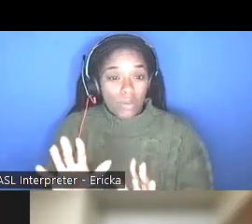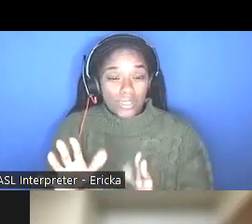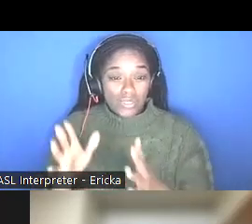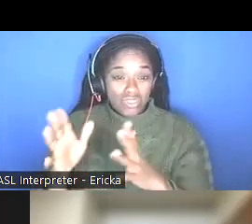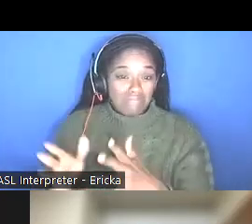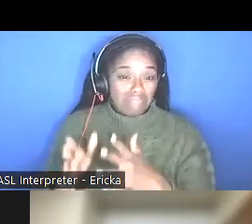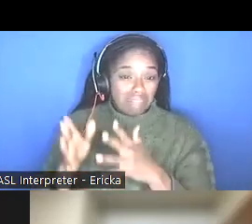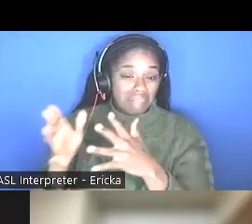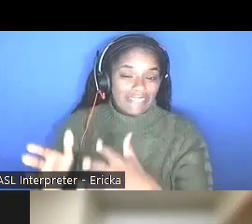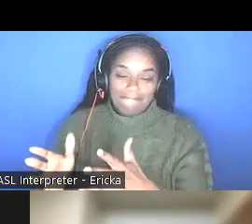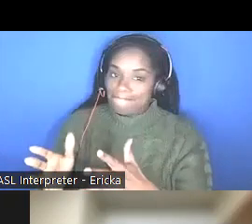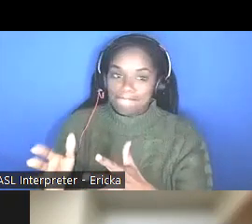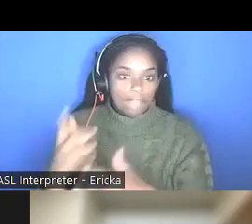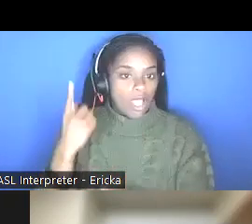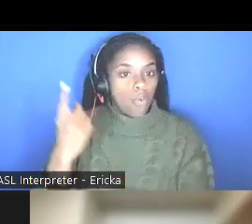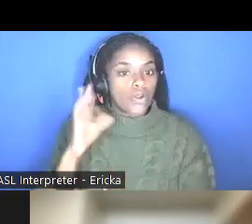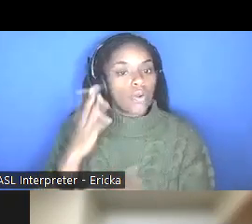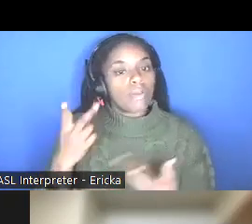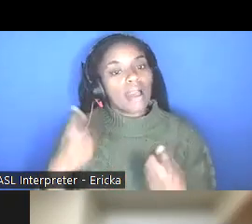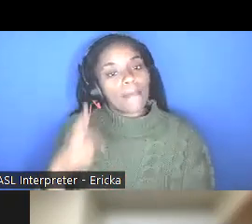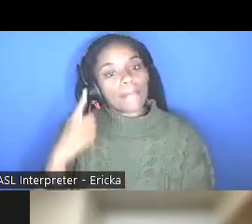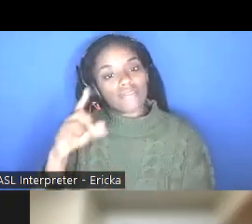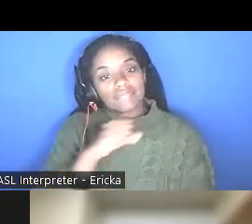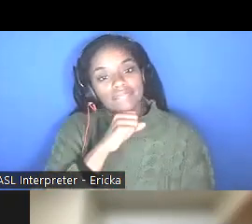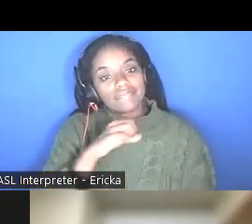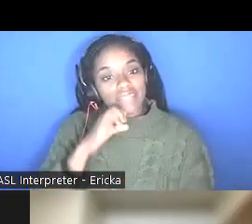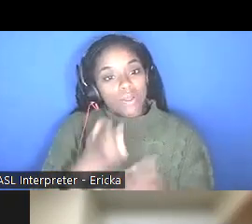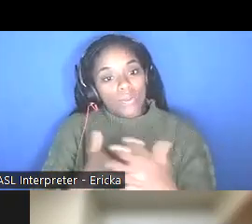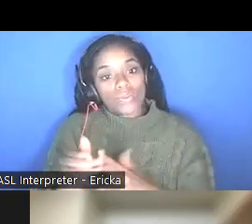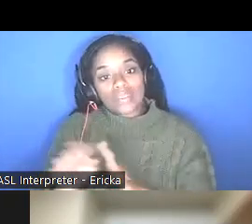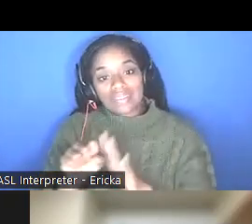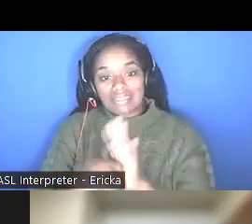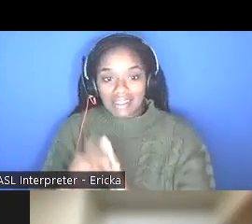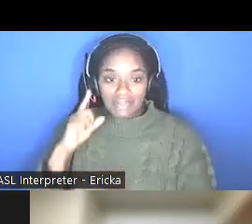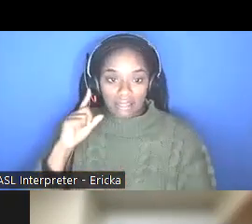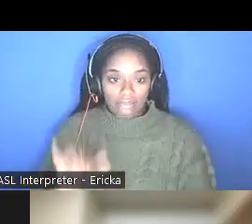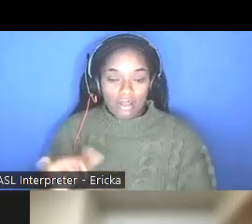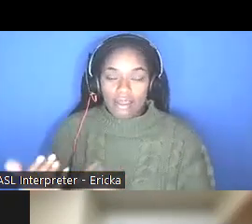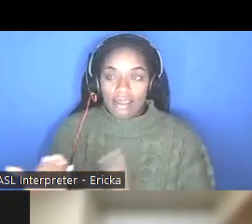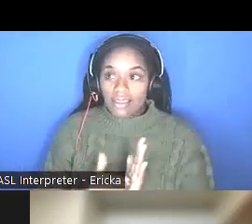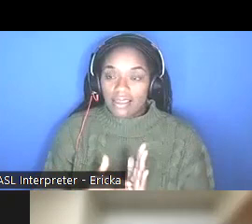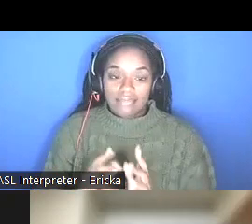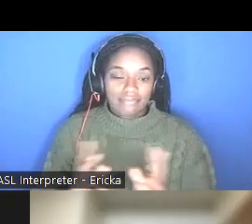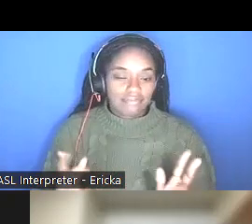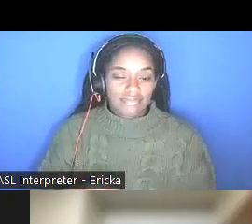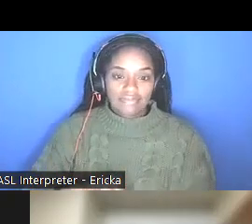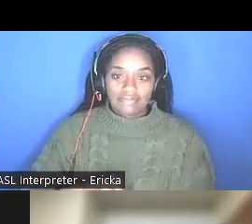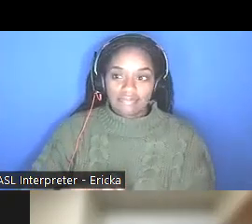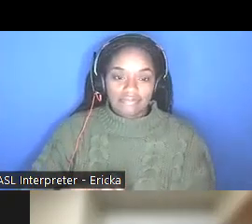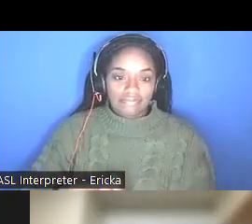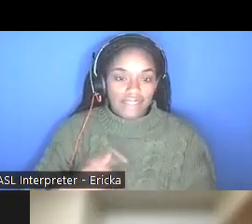I wonder what's going to happen for seniors across the state of California. Again, super honored to be in this